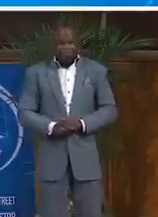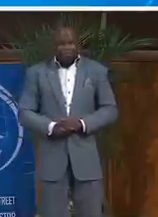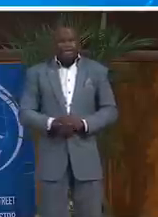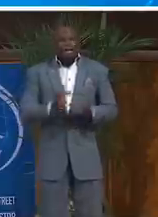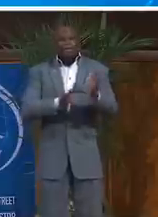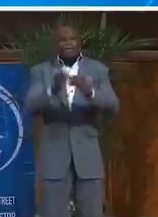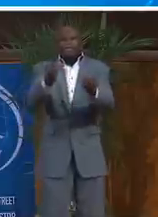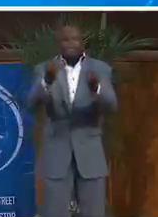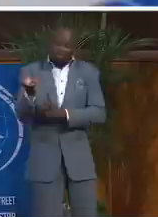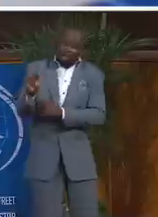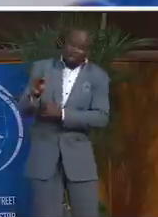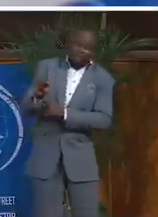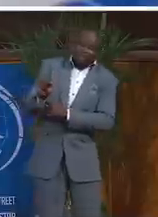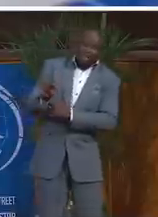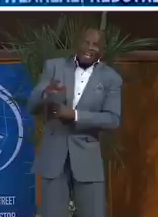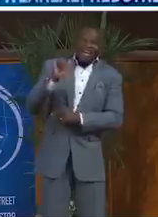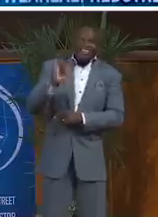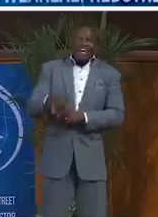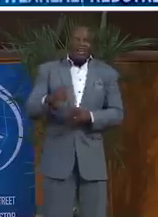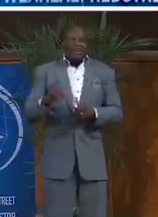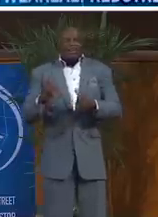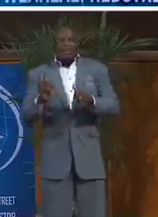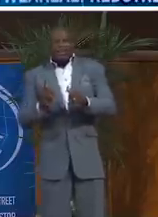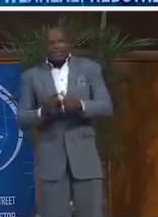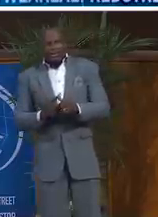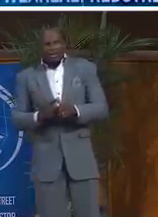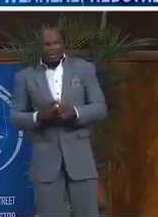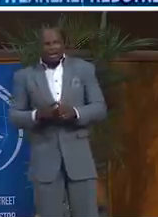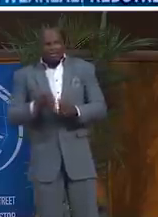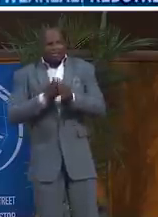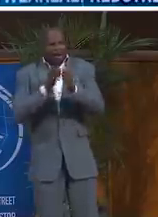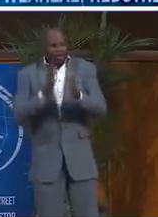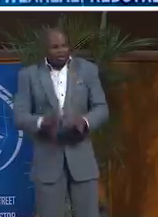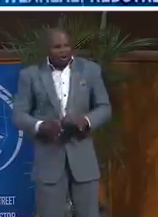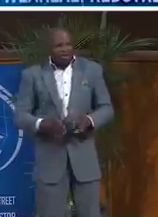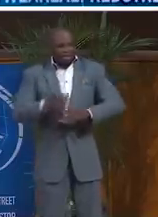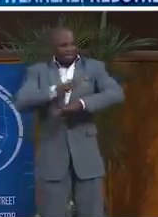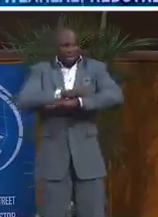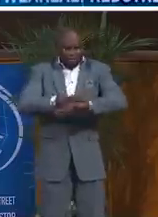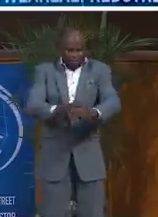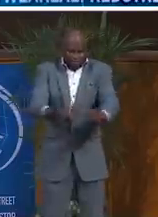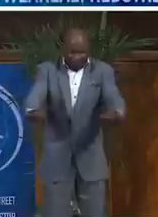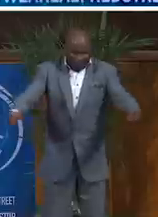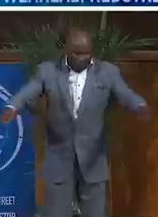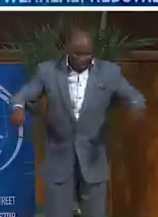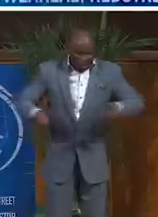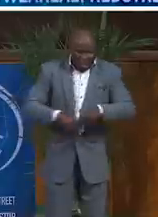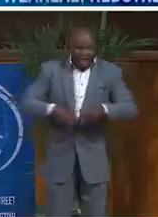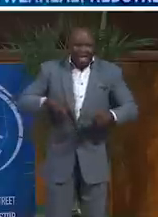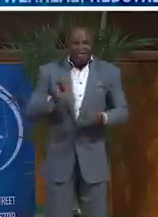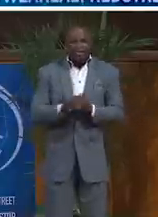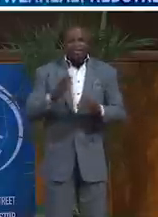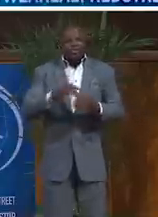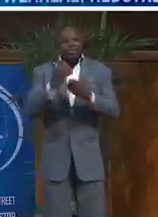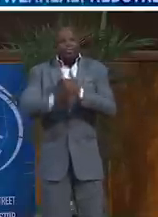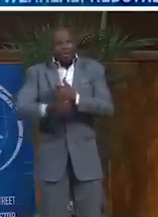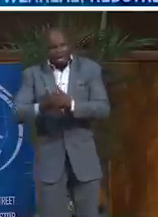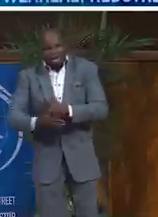The Bible teaches us, beloved, that he first gathered his followers at a table, and it's there that he took